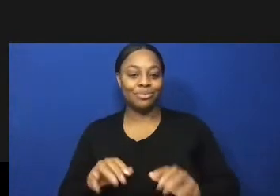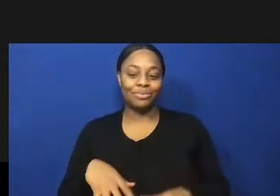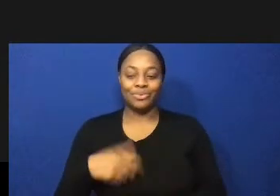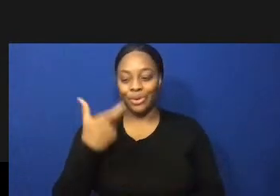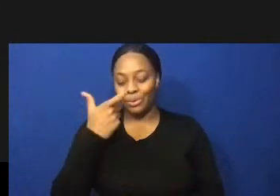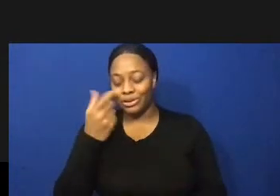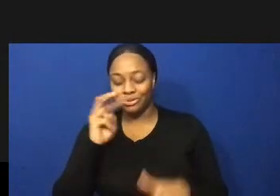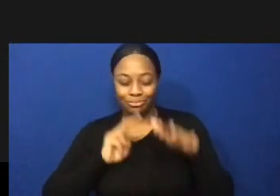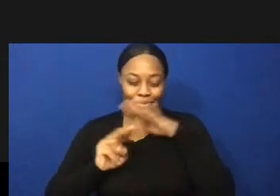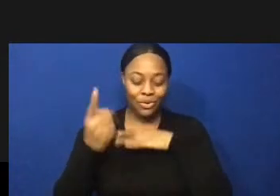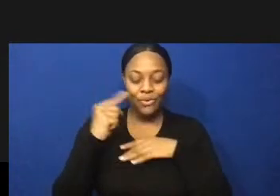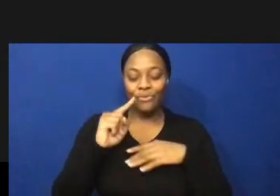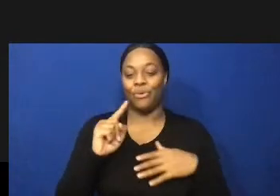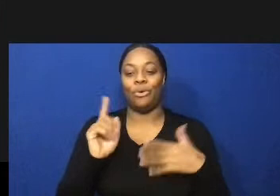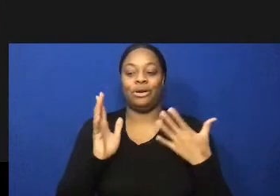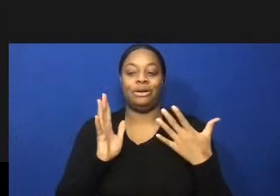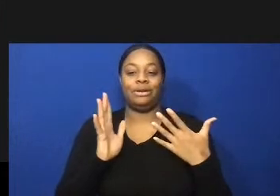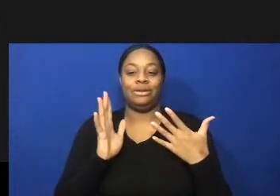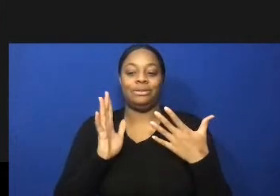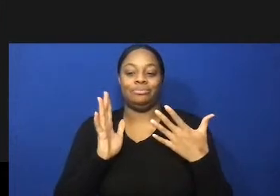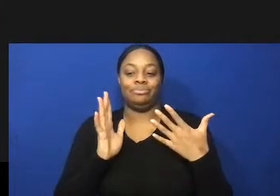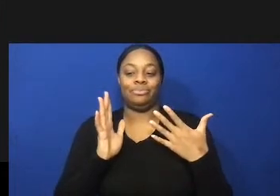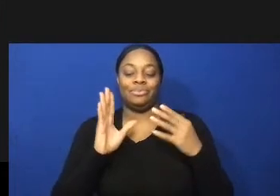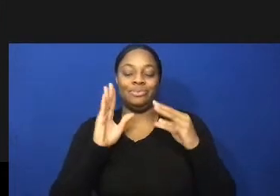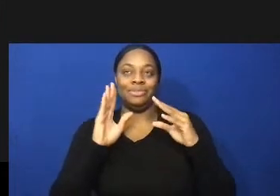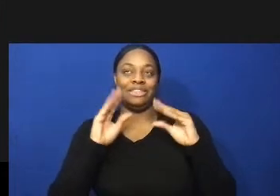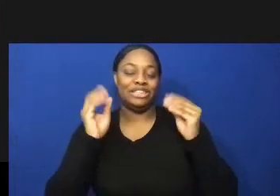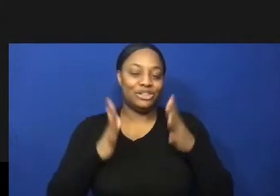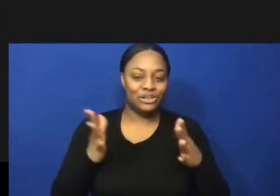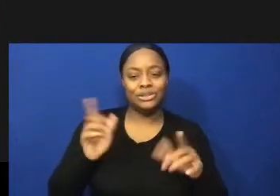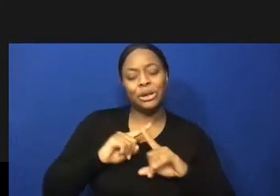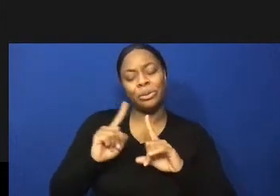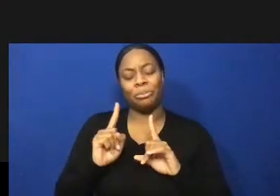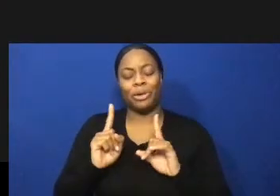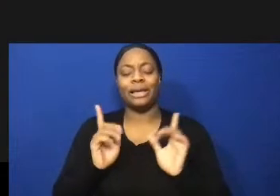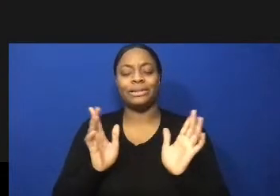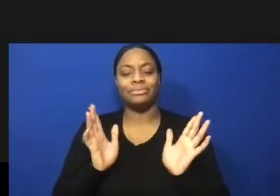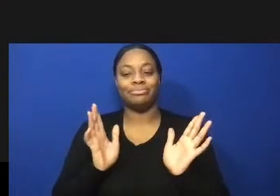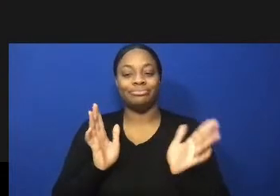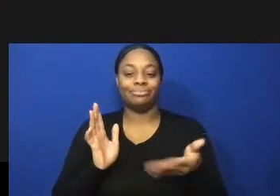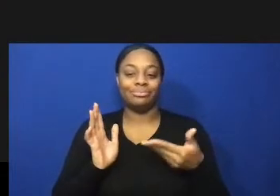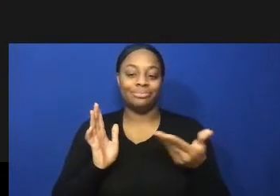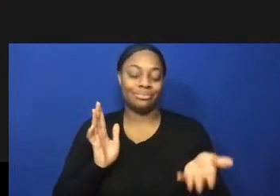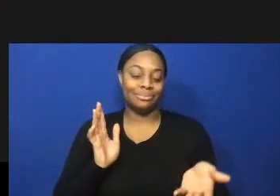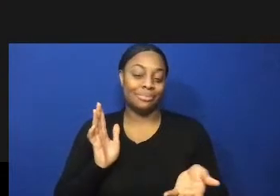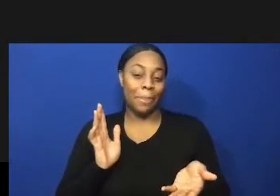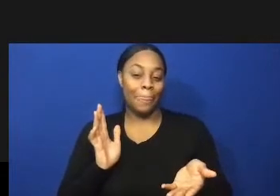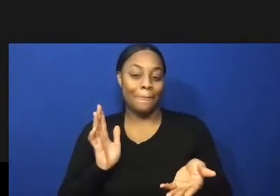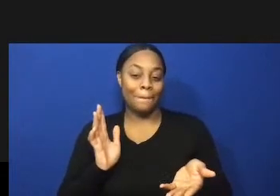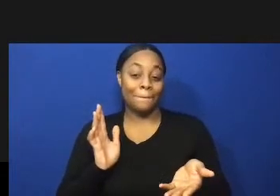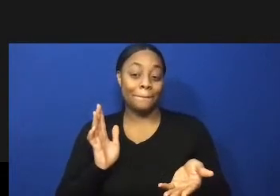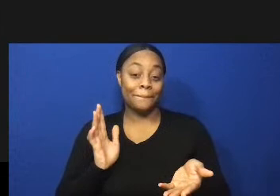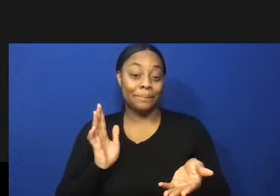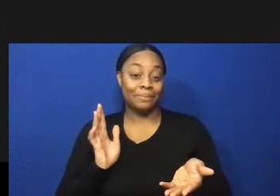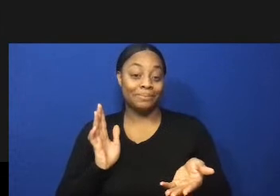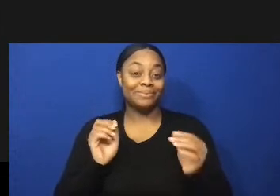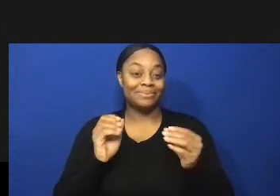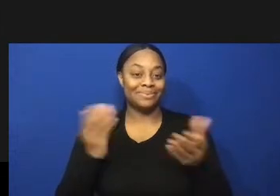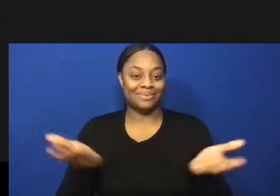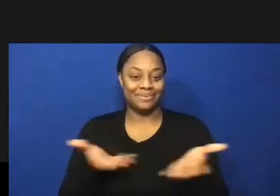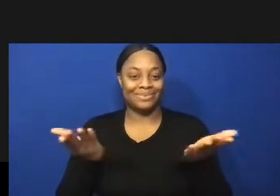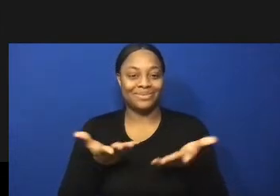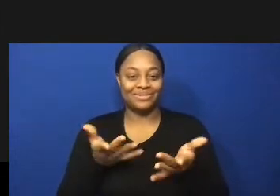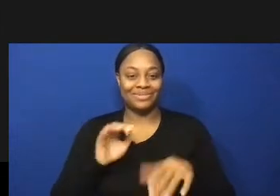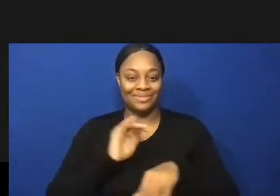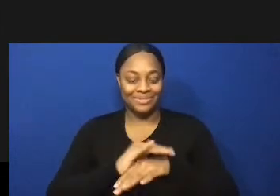out for these educators. I almost used an expletive, but I won't. And also